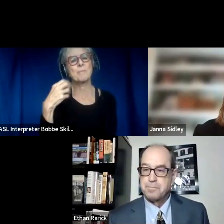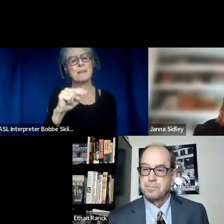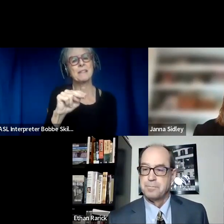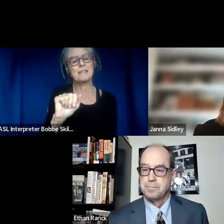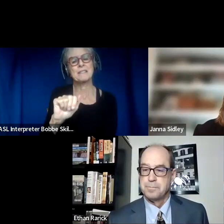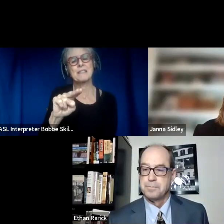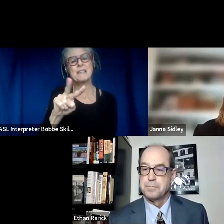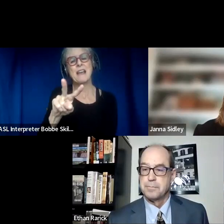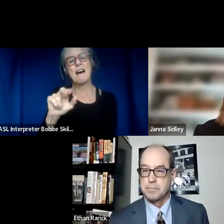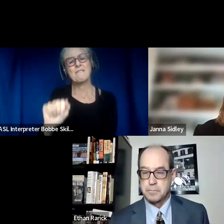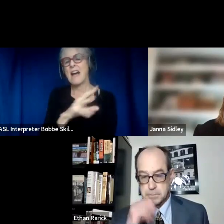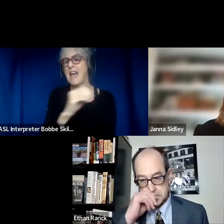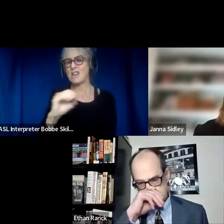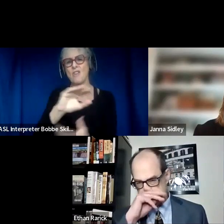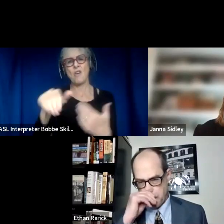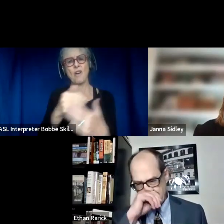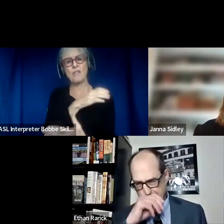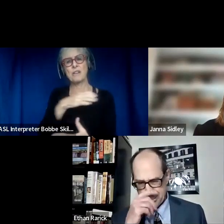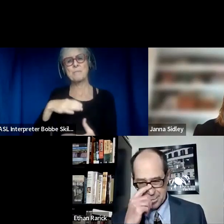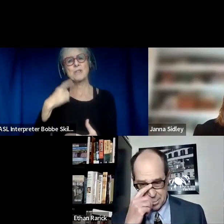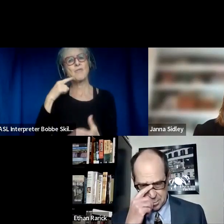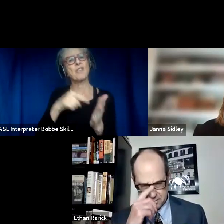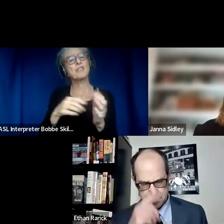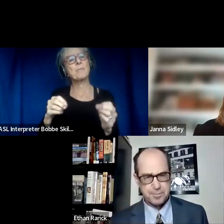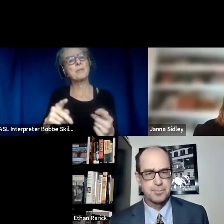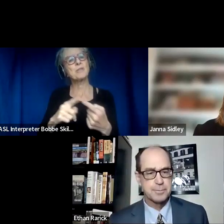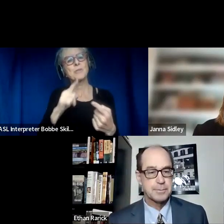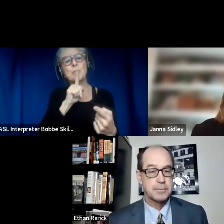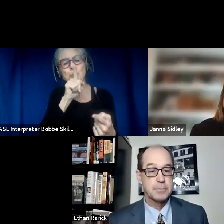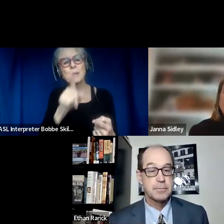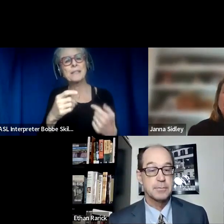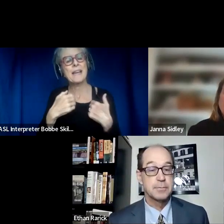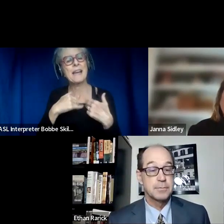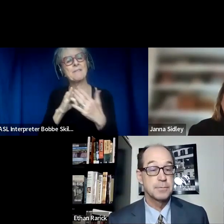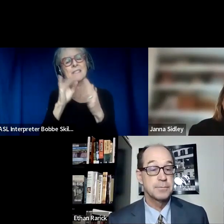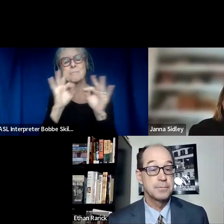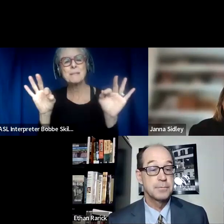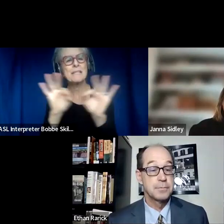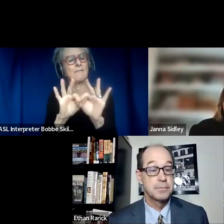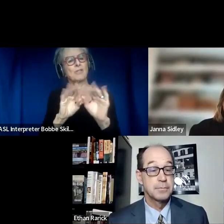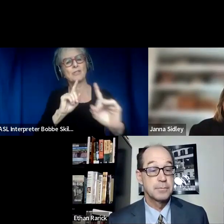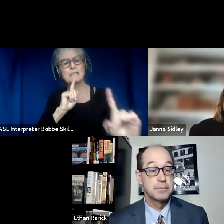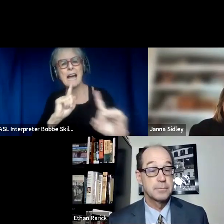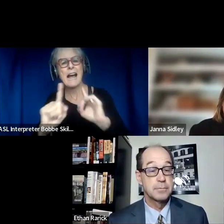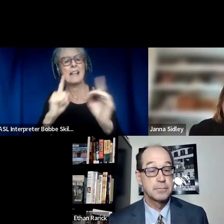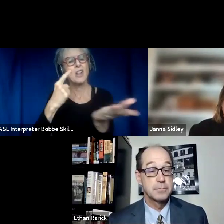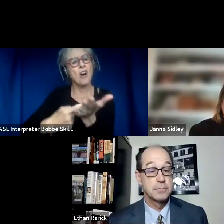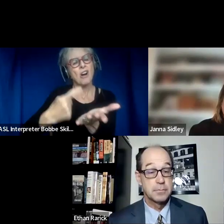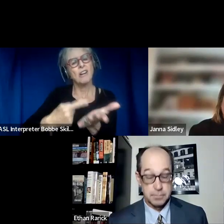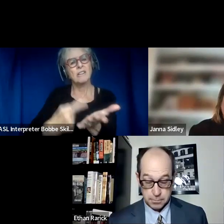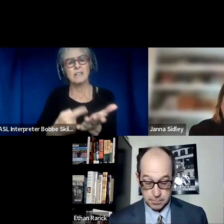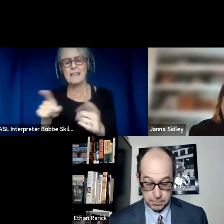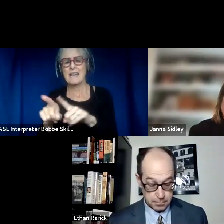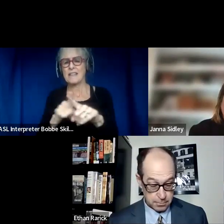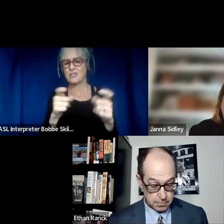the commissioners for this opportunity to really be able to have this meaningful dialogue. As